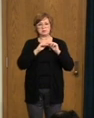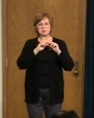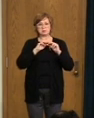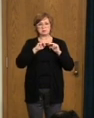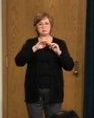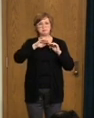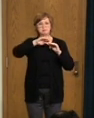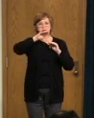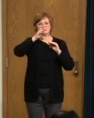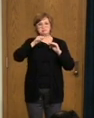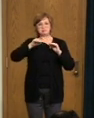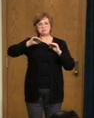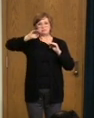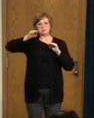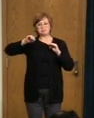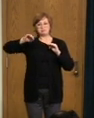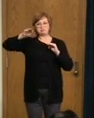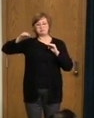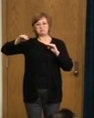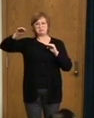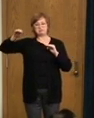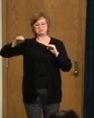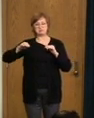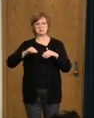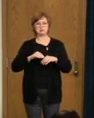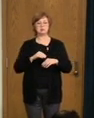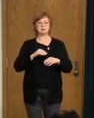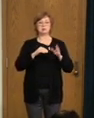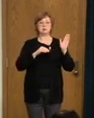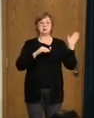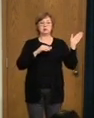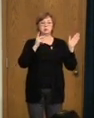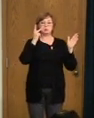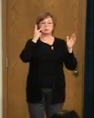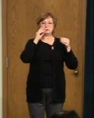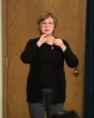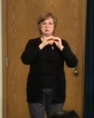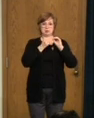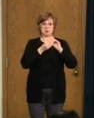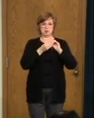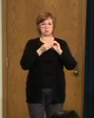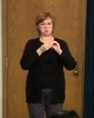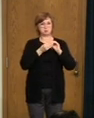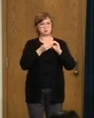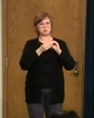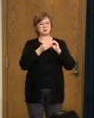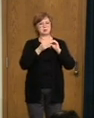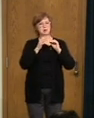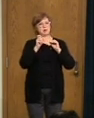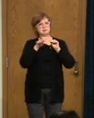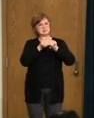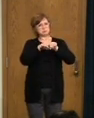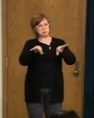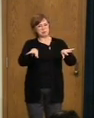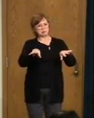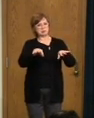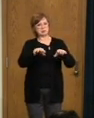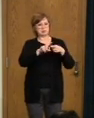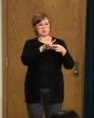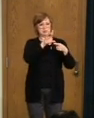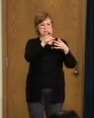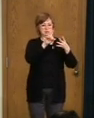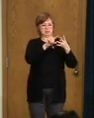transmission settings, obviously there's a large number that are pending. And this is for the week of December 6th to